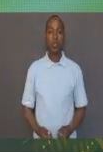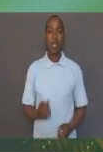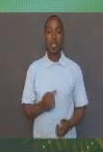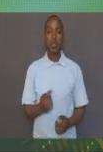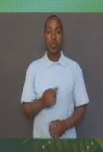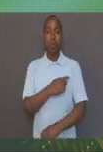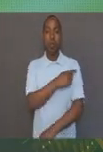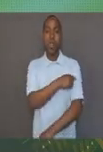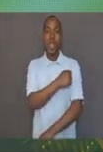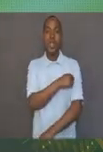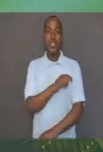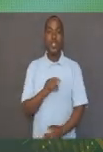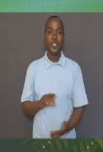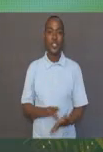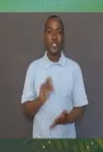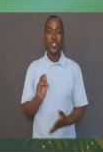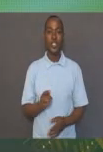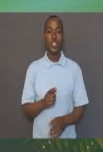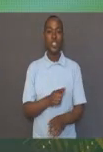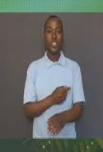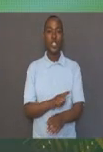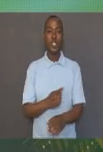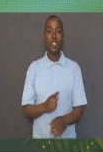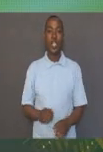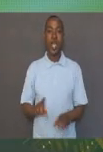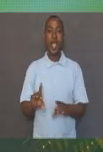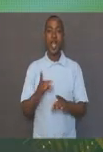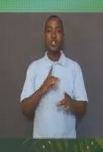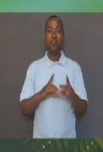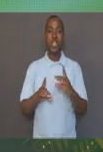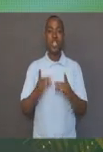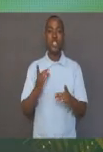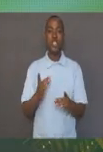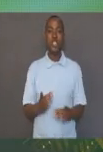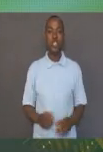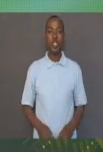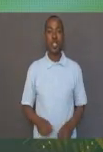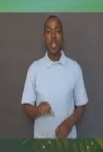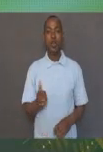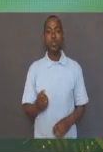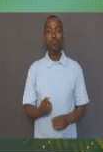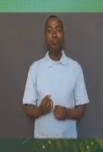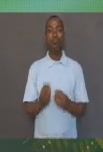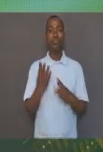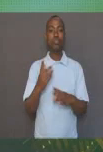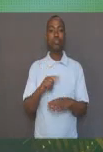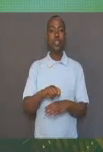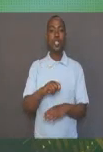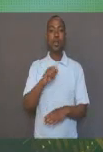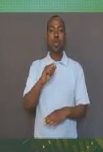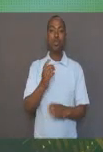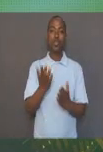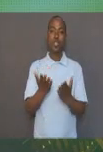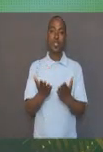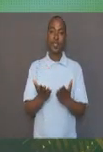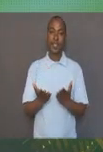medicine, genetics and classification, a number of institutions are